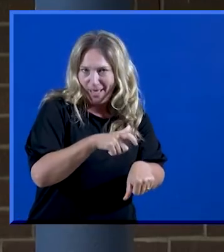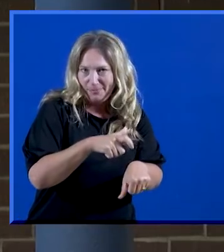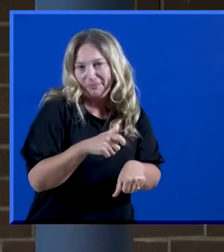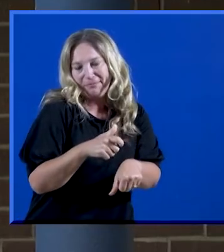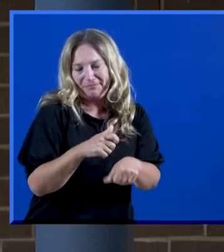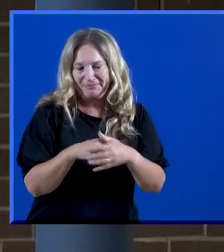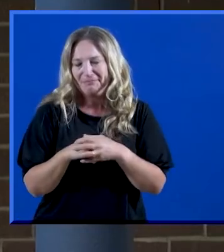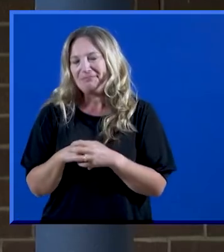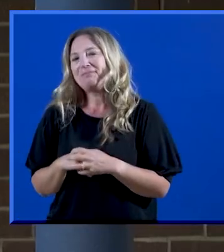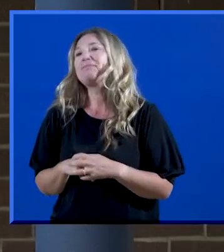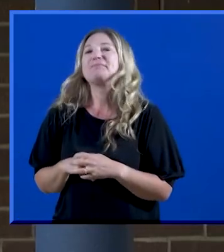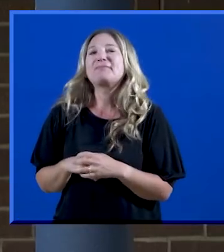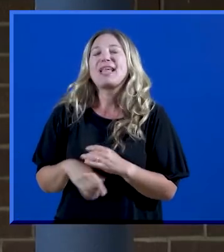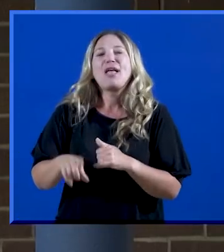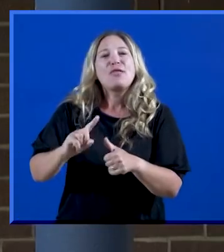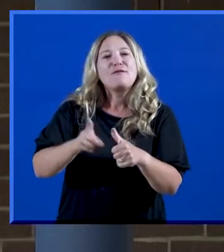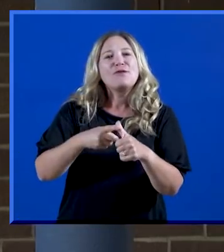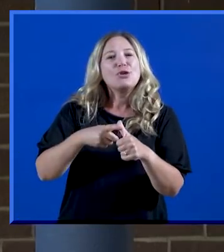of time.